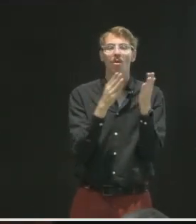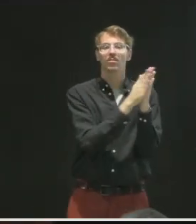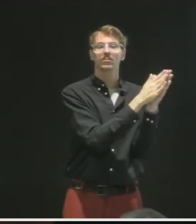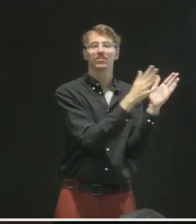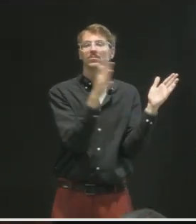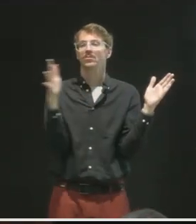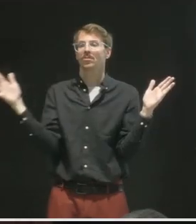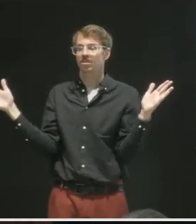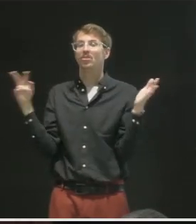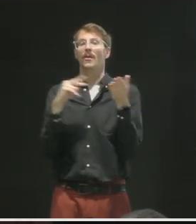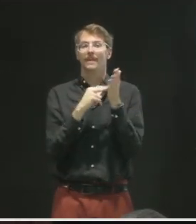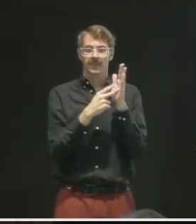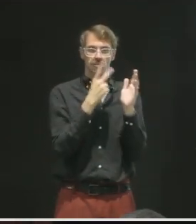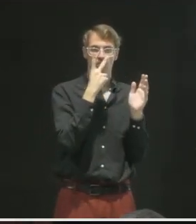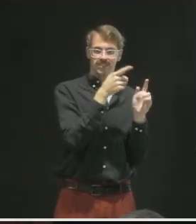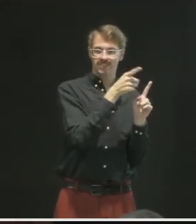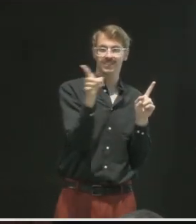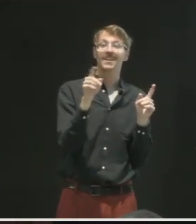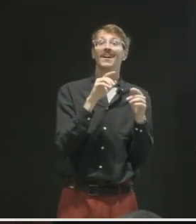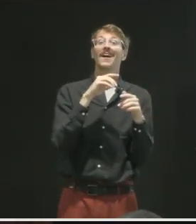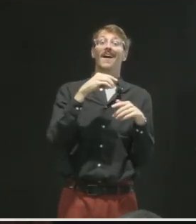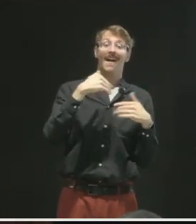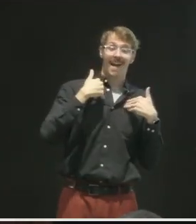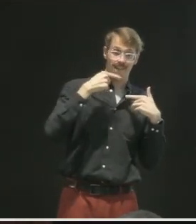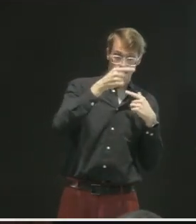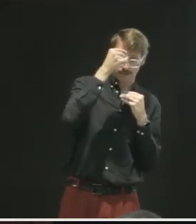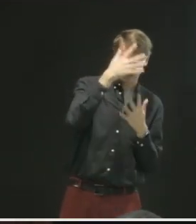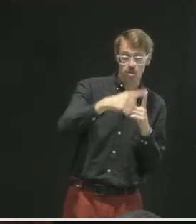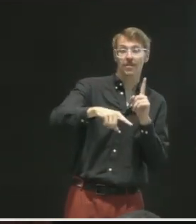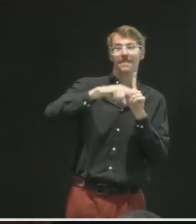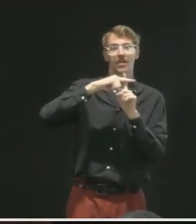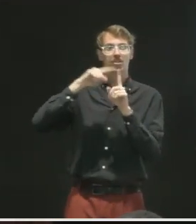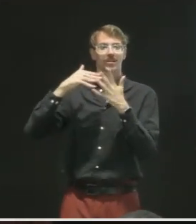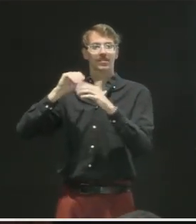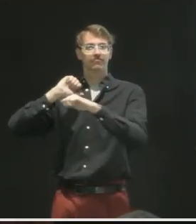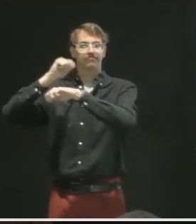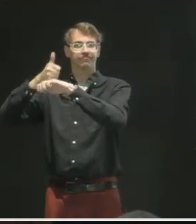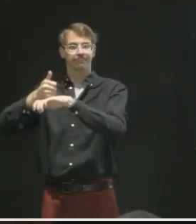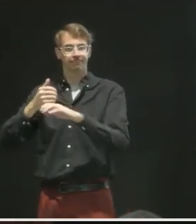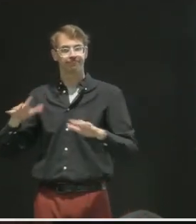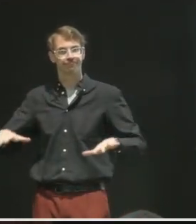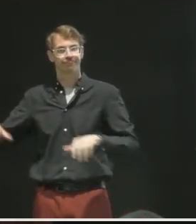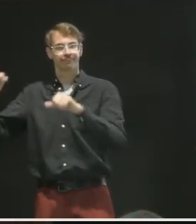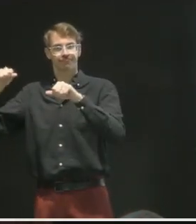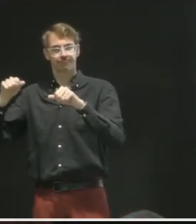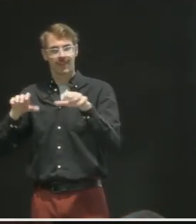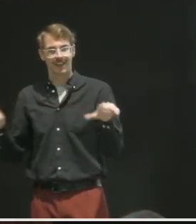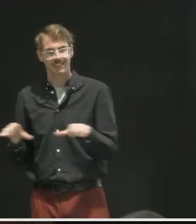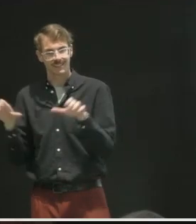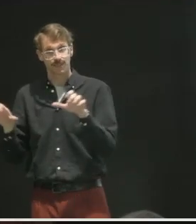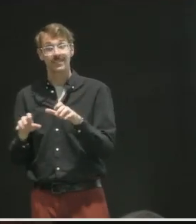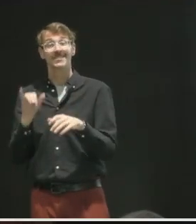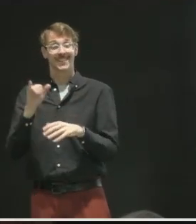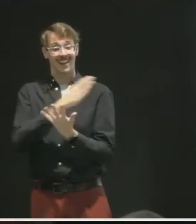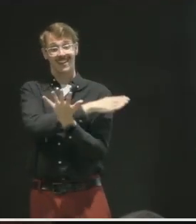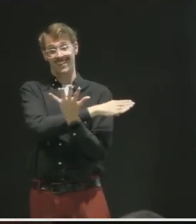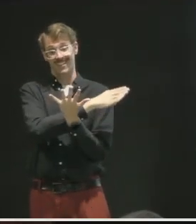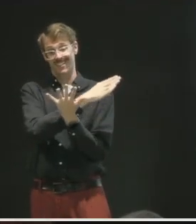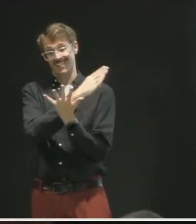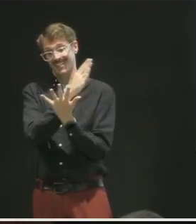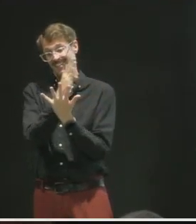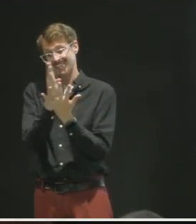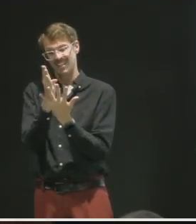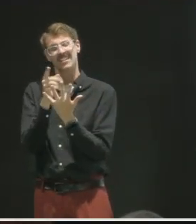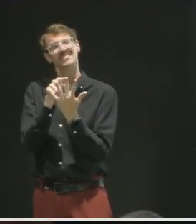implement activities. At that stage where there's no more of a project management consideration, at each stage of